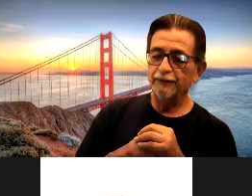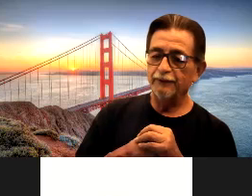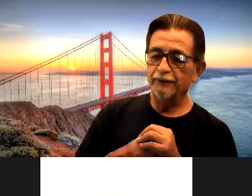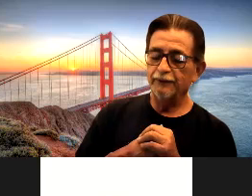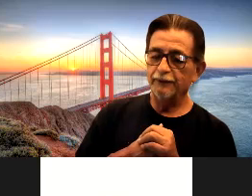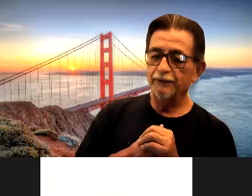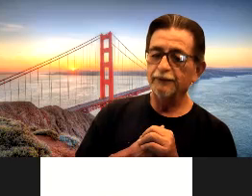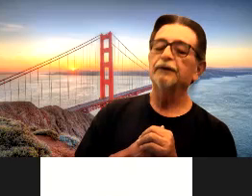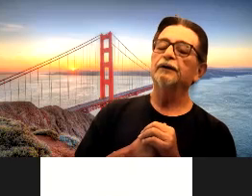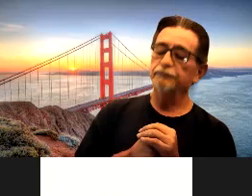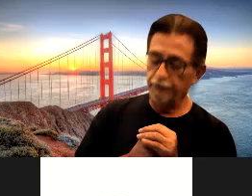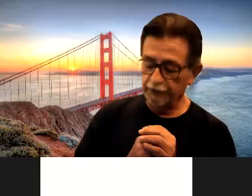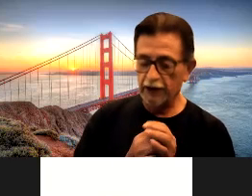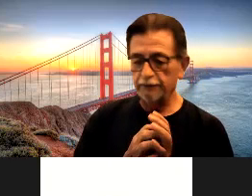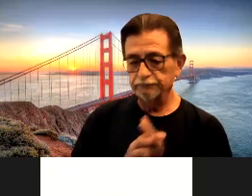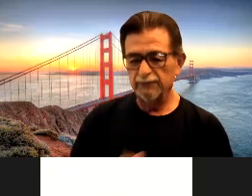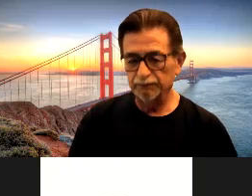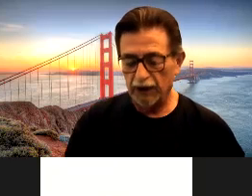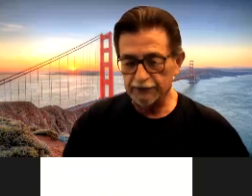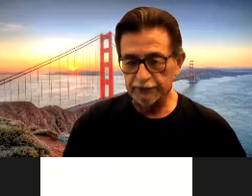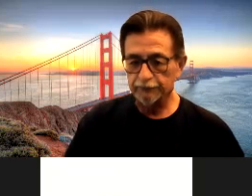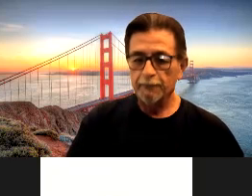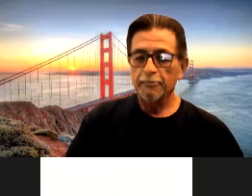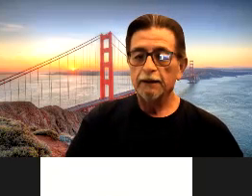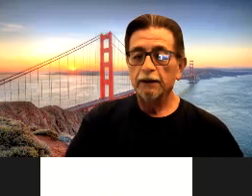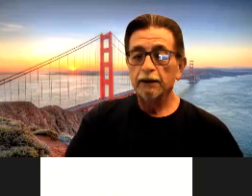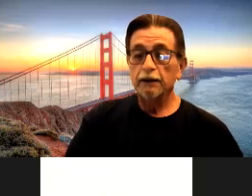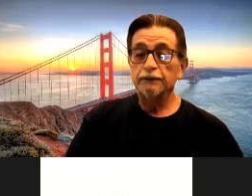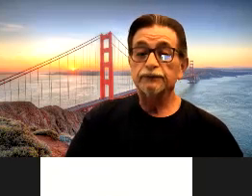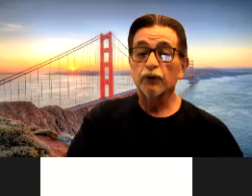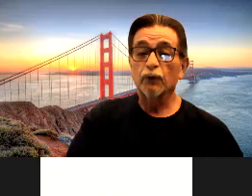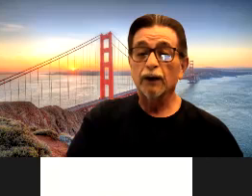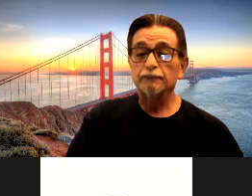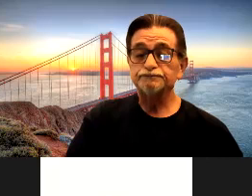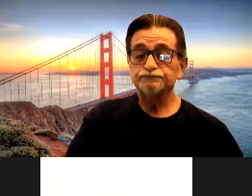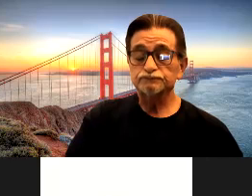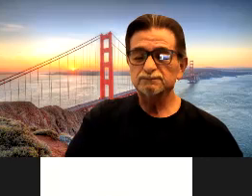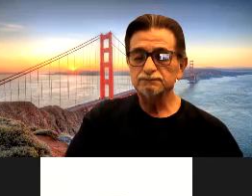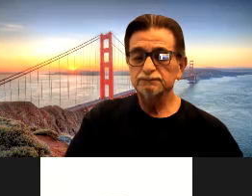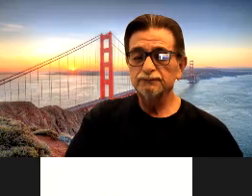Well, it should be positive, right? You got it. Positive. And so,